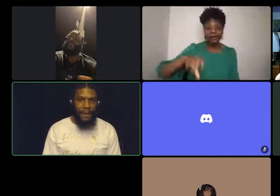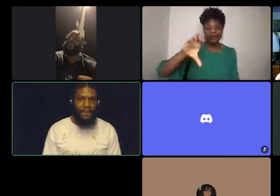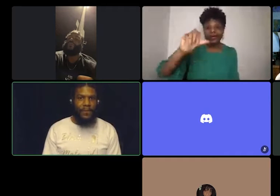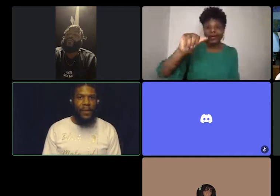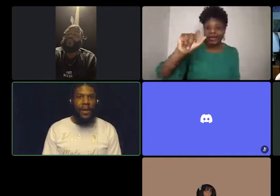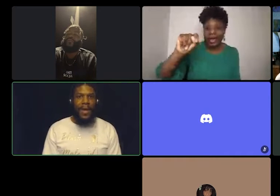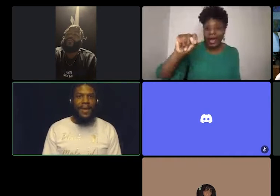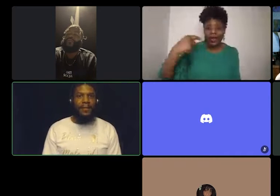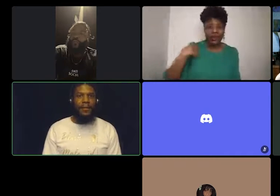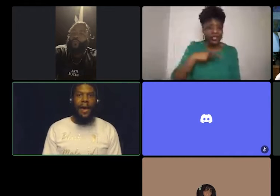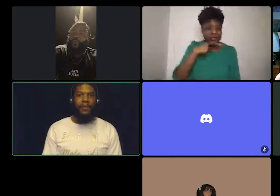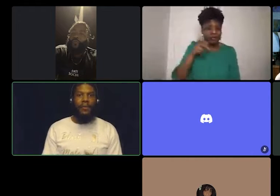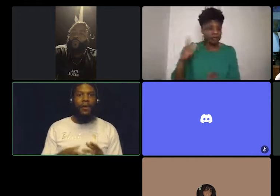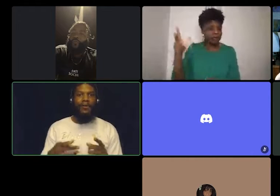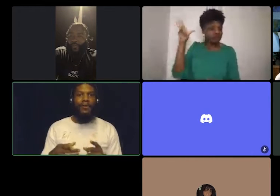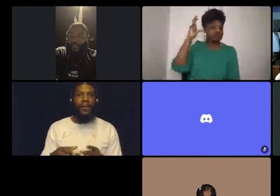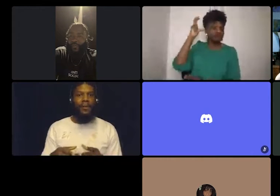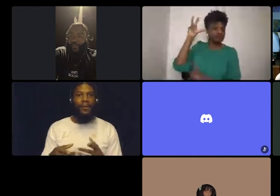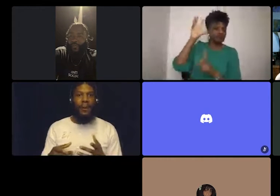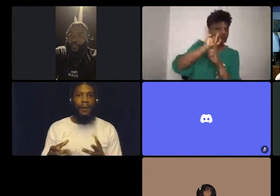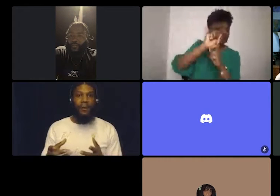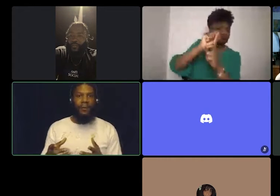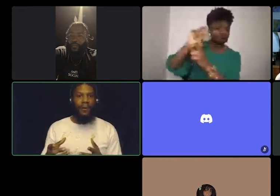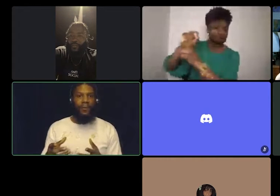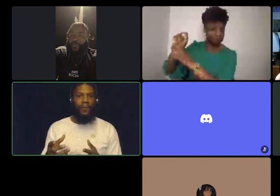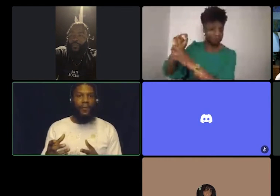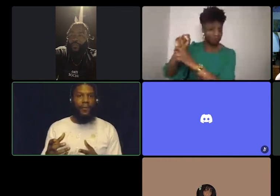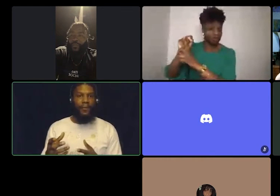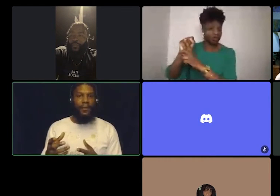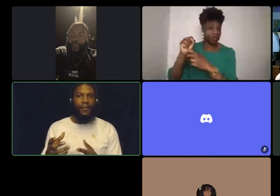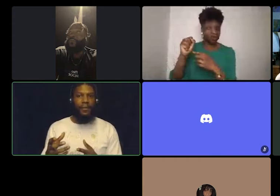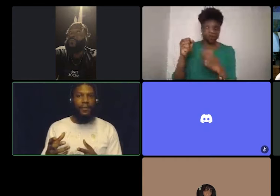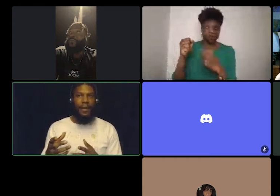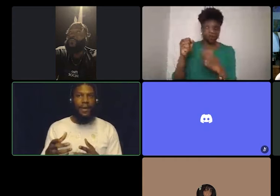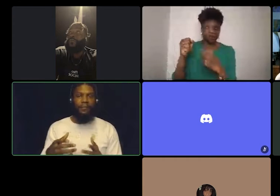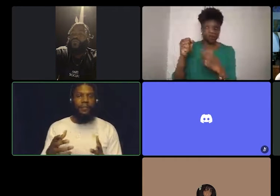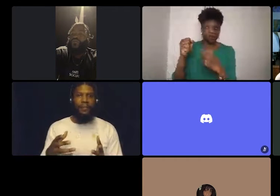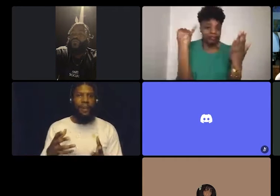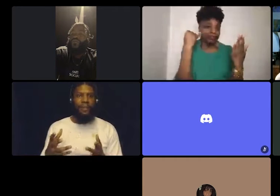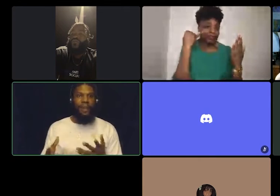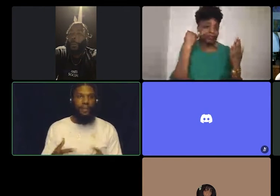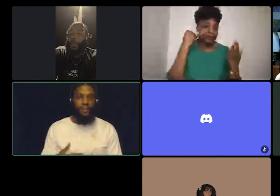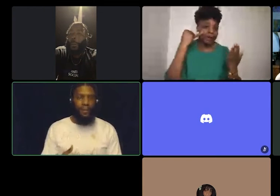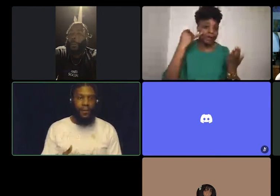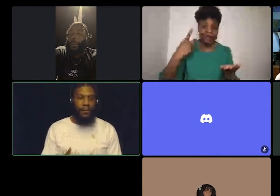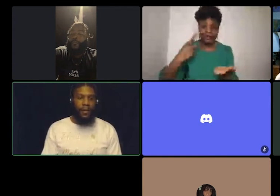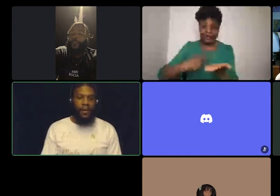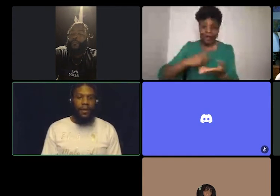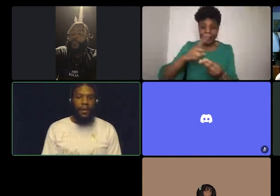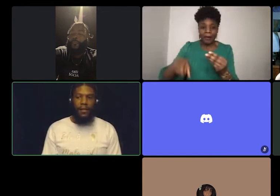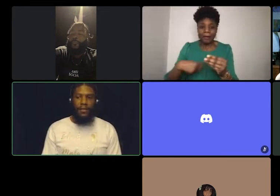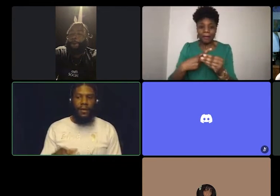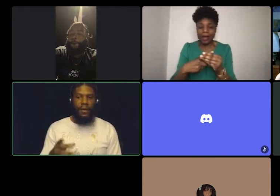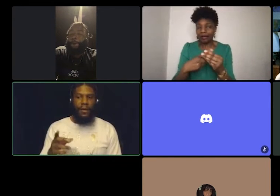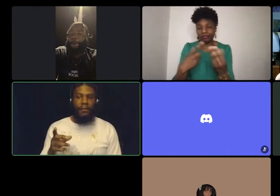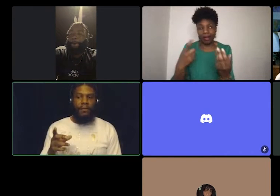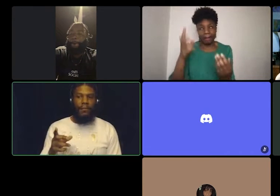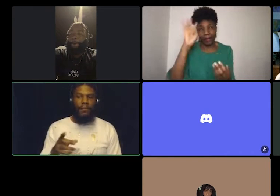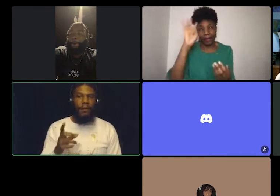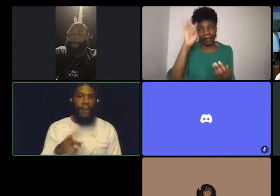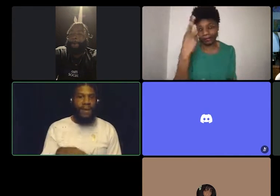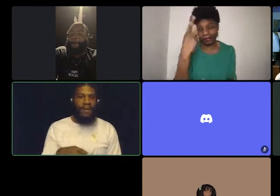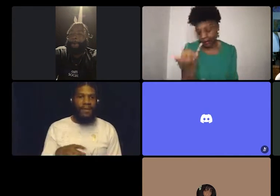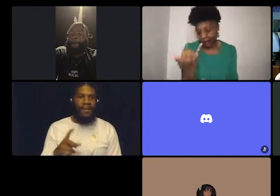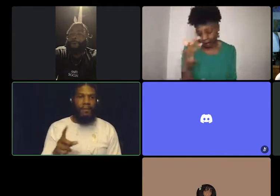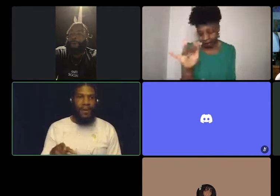And I don't know if they were talking about, I'm just about to make something up. The man hit the